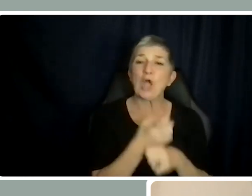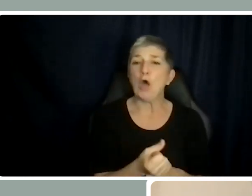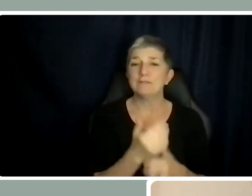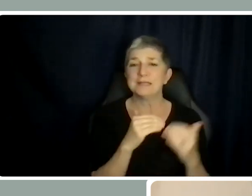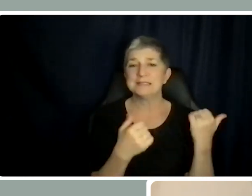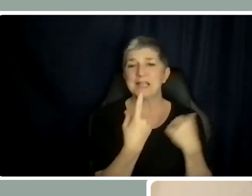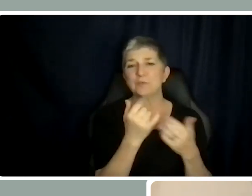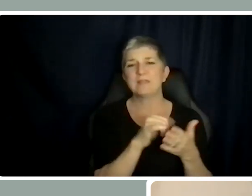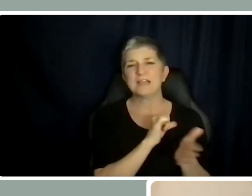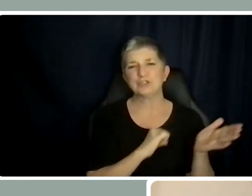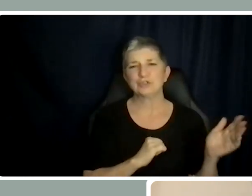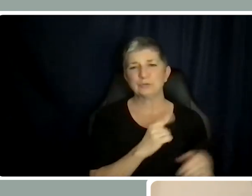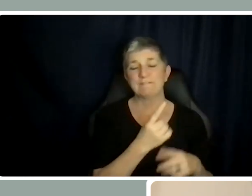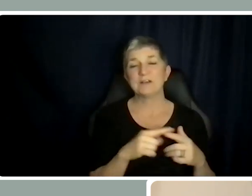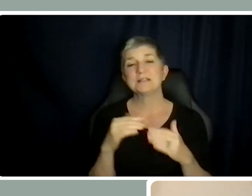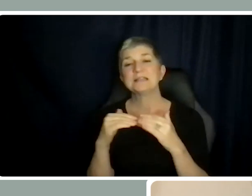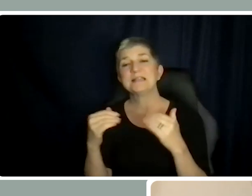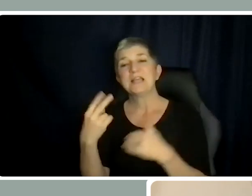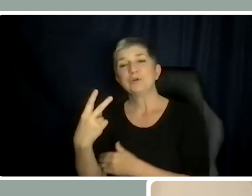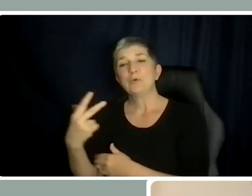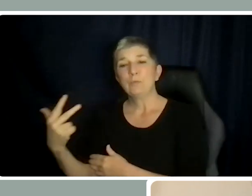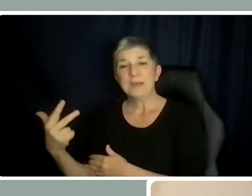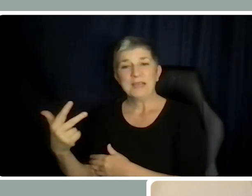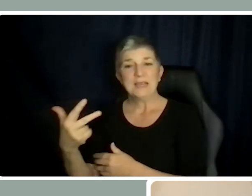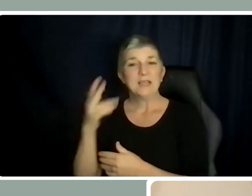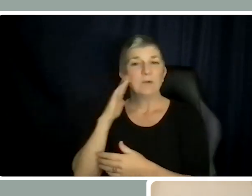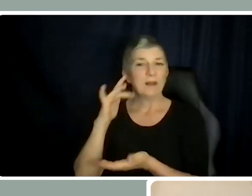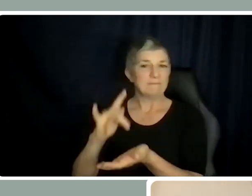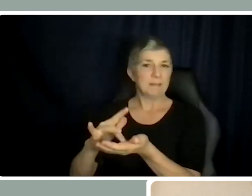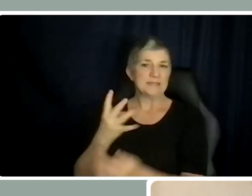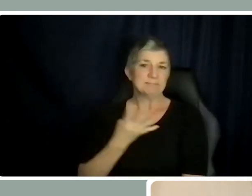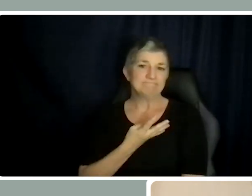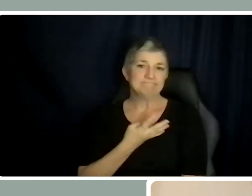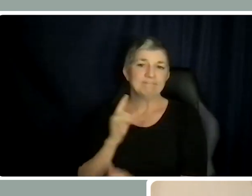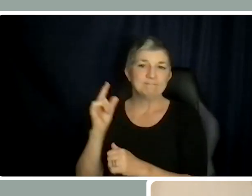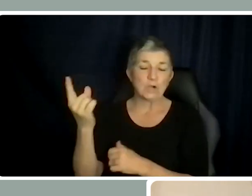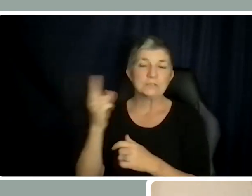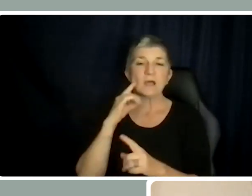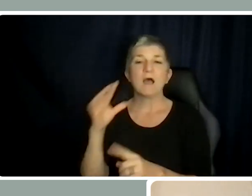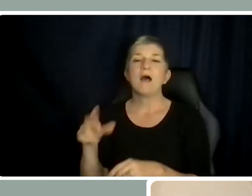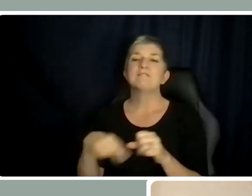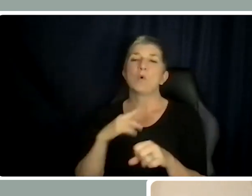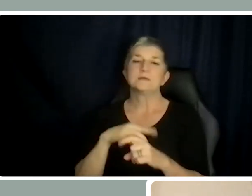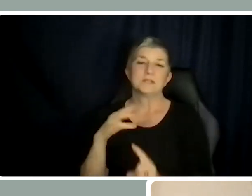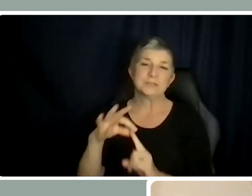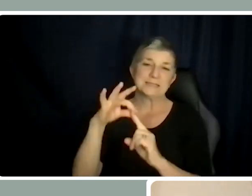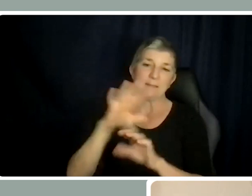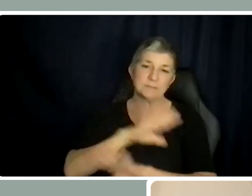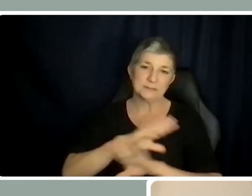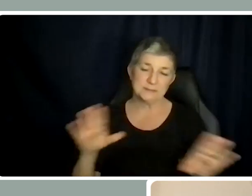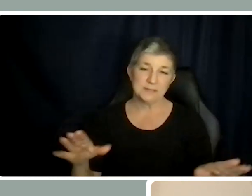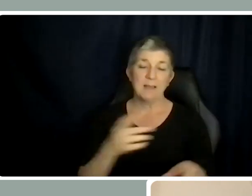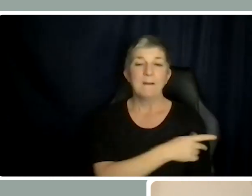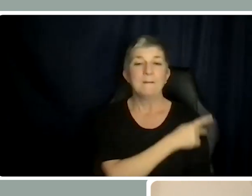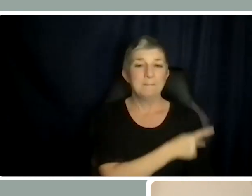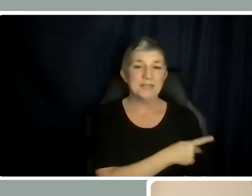surgery first. And stage 2 and stage 3 would have medications first. And there are exceptions in the other way too. There are absolutely patients